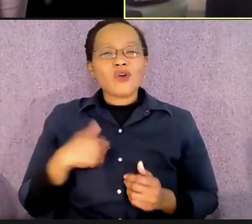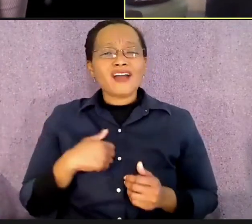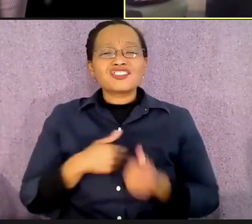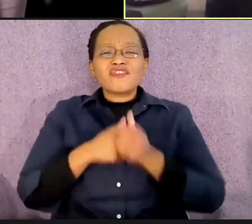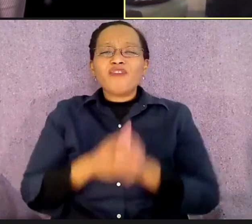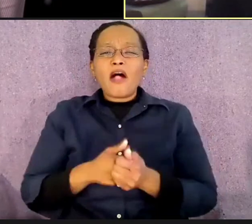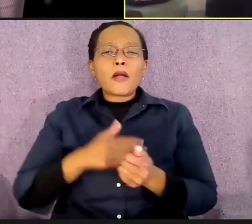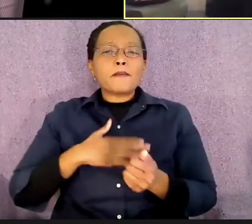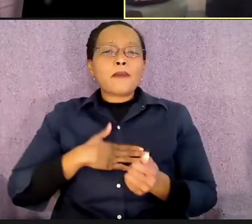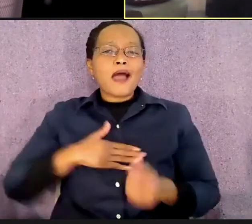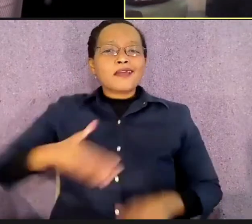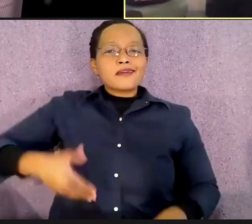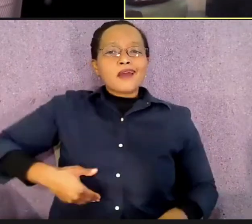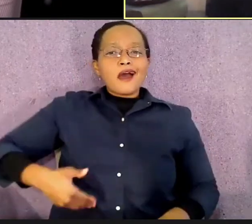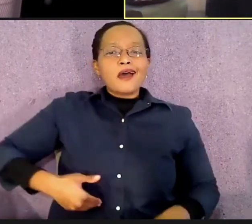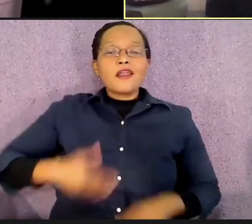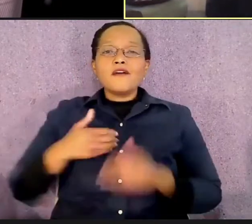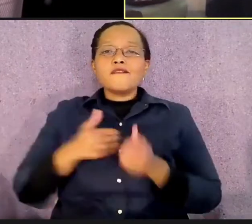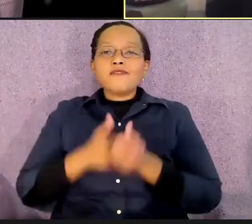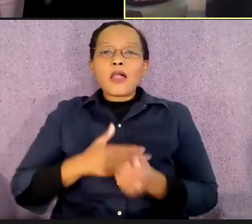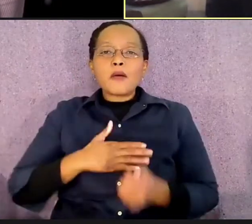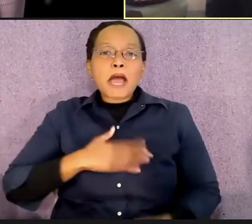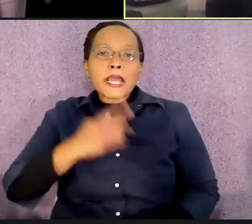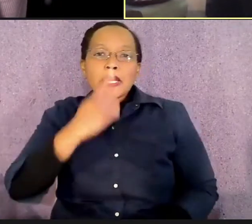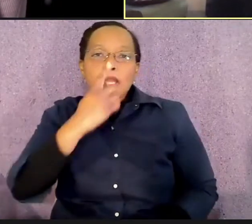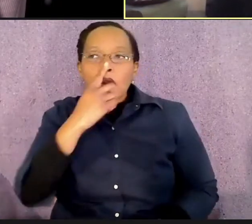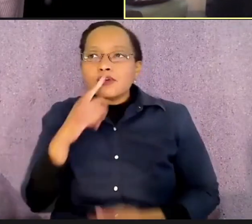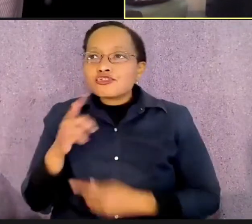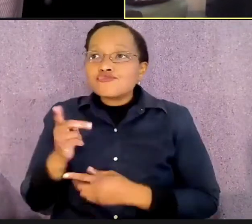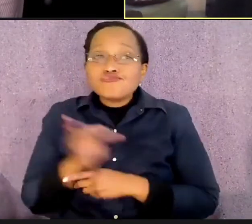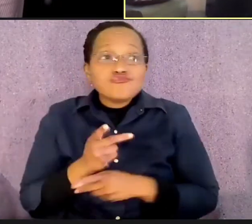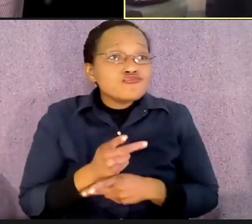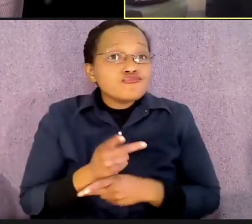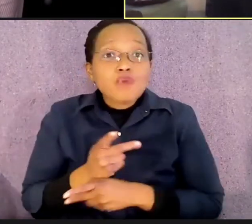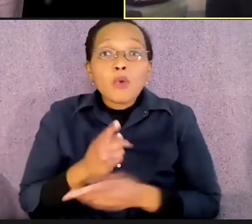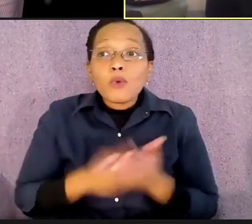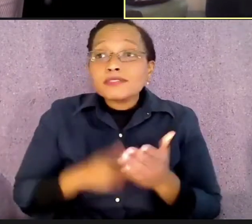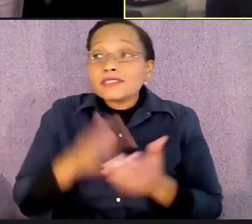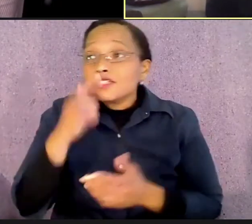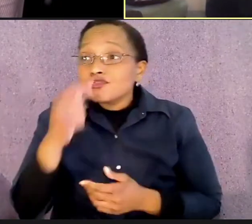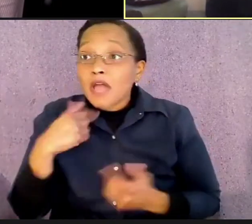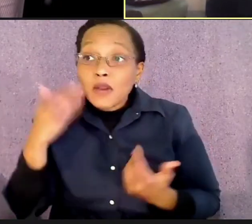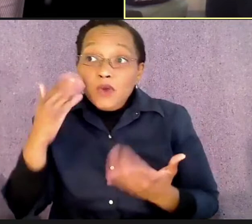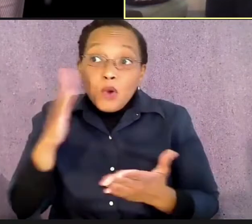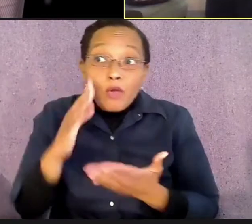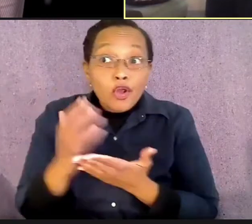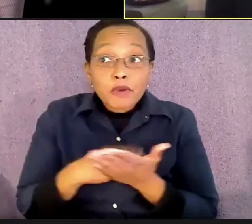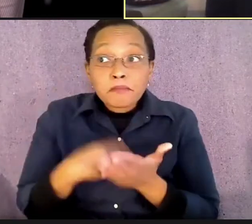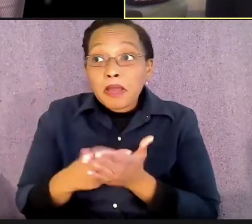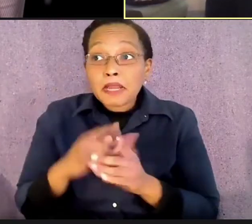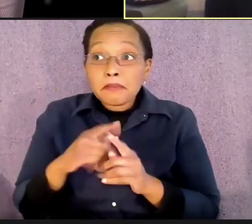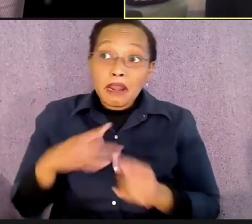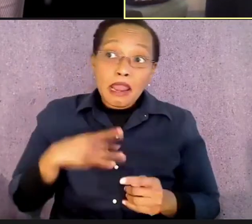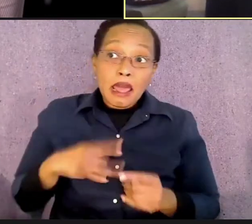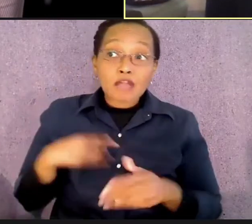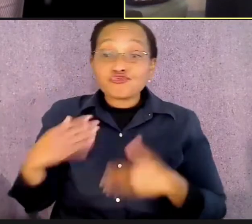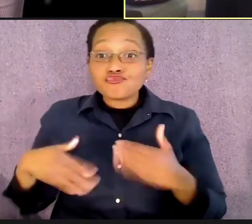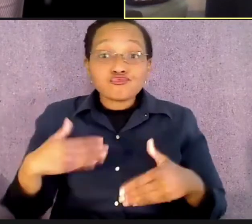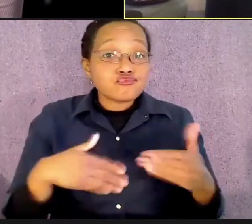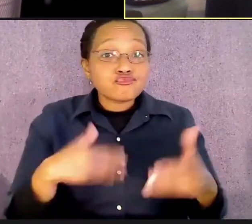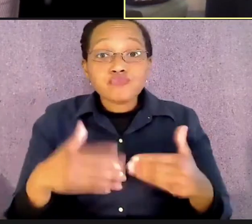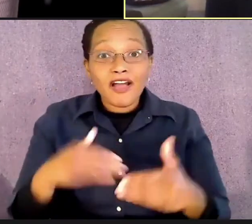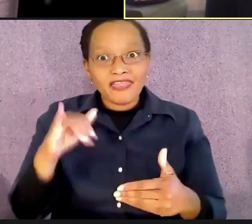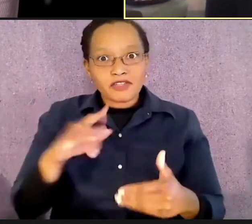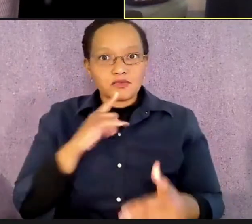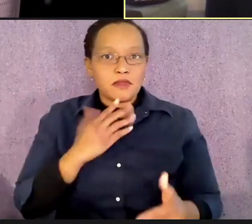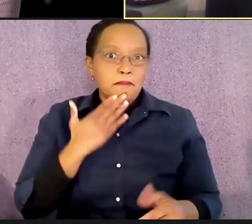sort of pursuing things. I'm like, this seems interesting. I don't know if it's going to make money, but I like this, has been the best thing I've done. And also at some point you